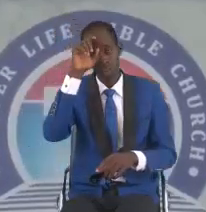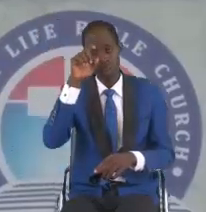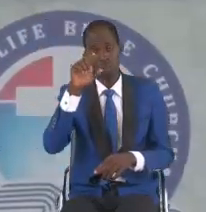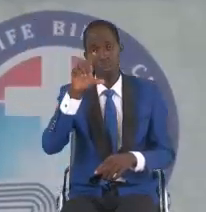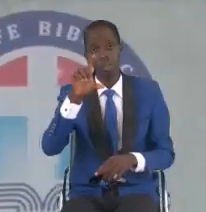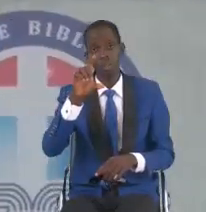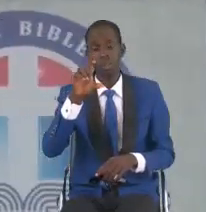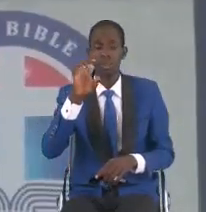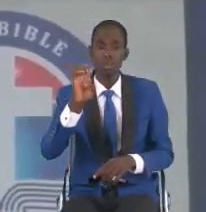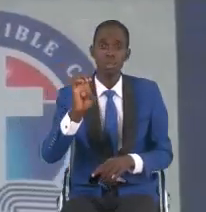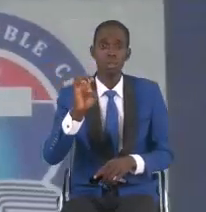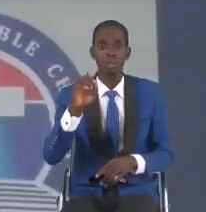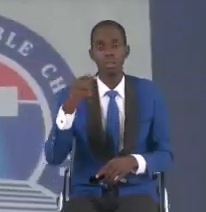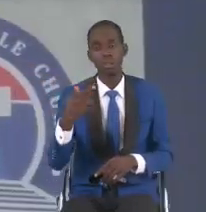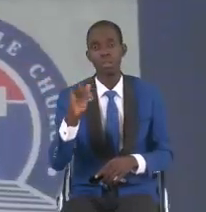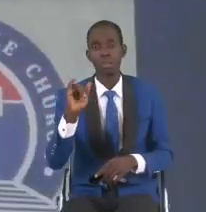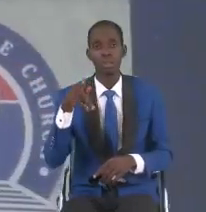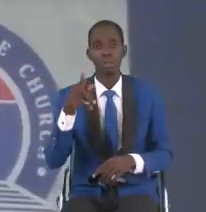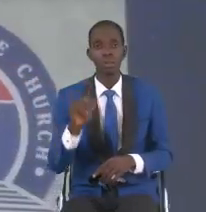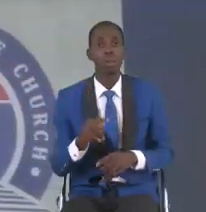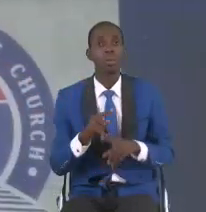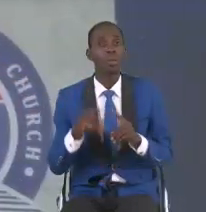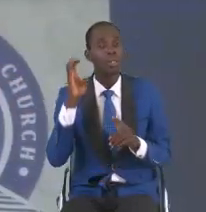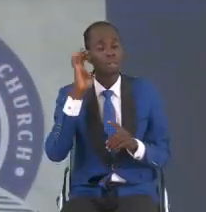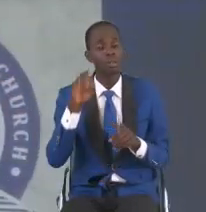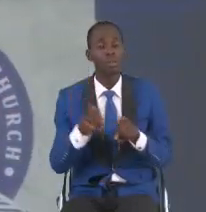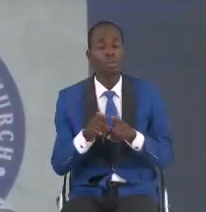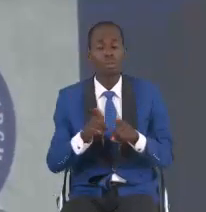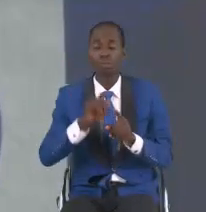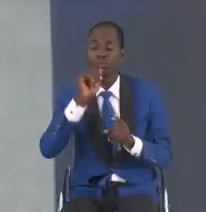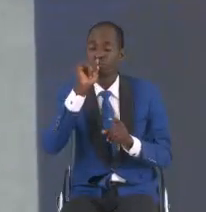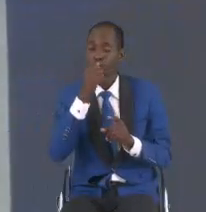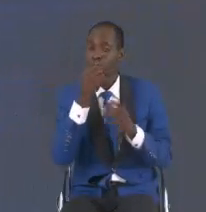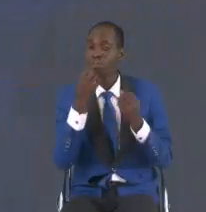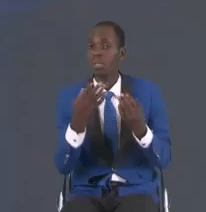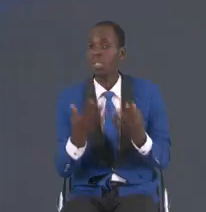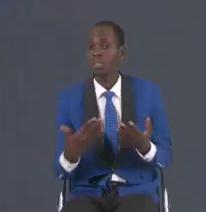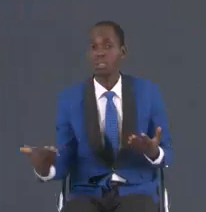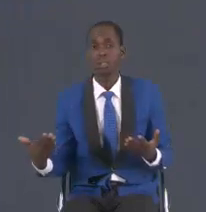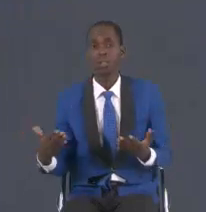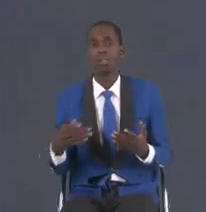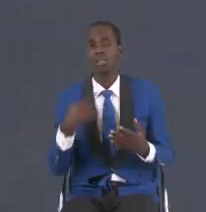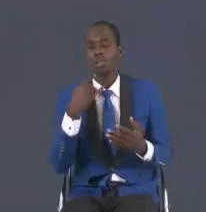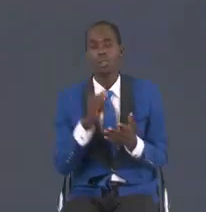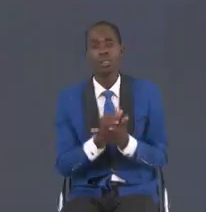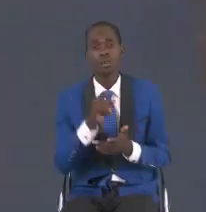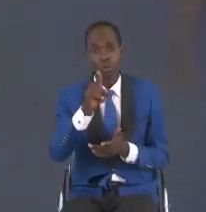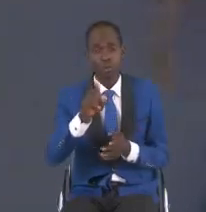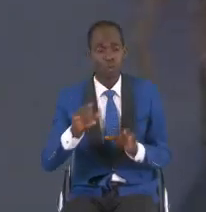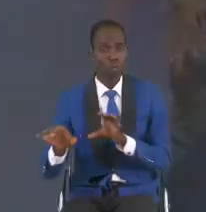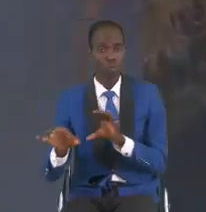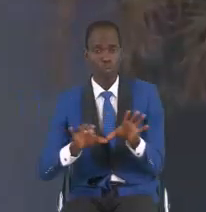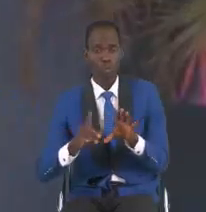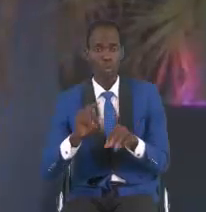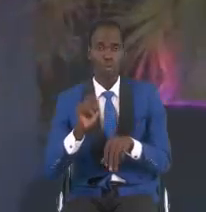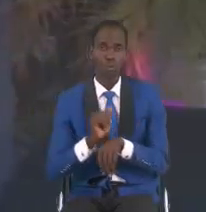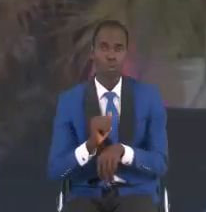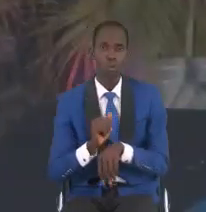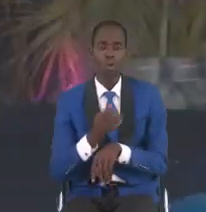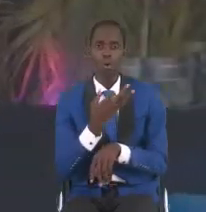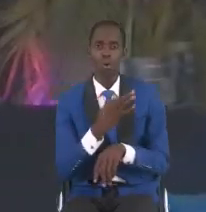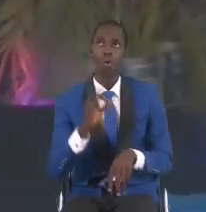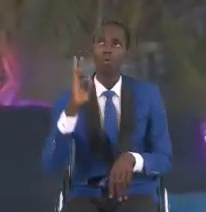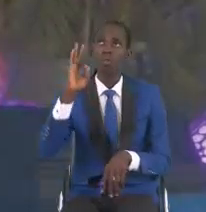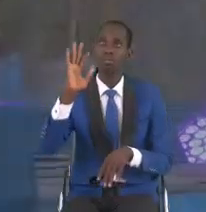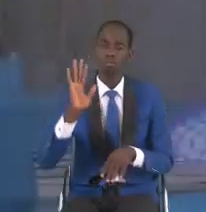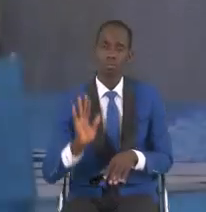he had to endure quite a lot of things. And then he said, do the work of an